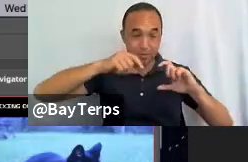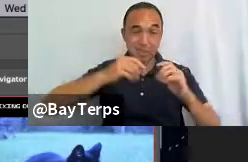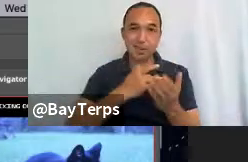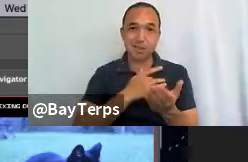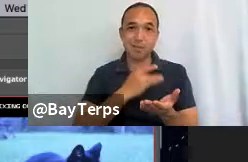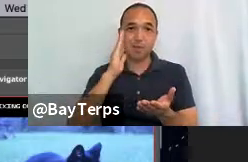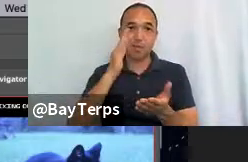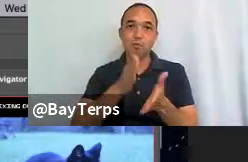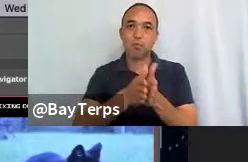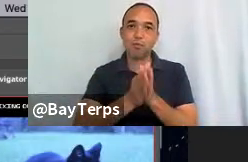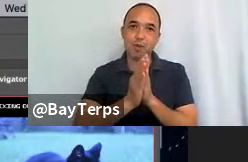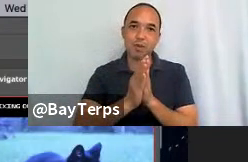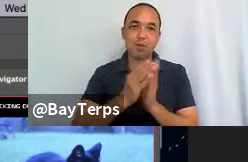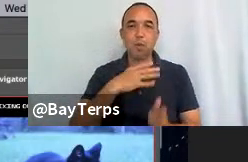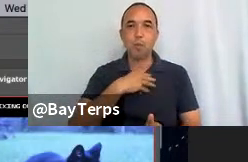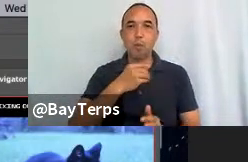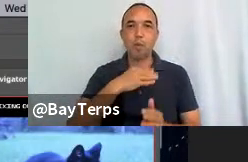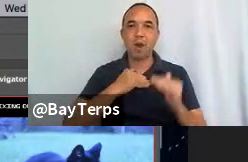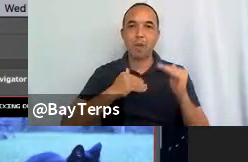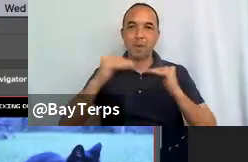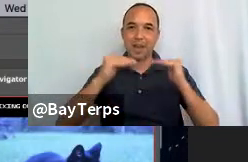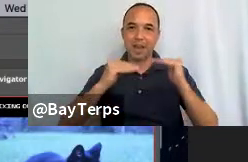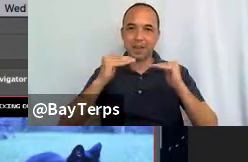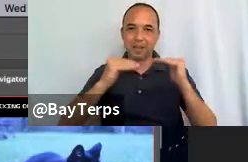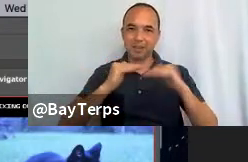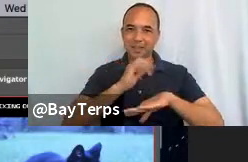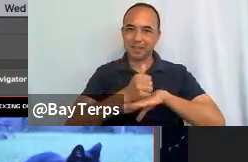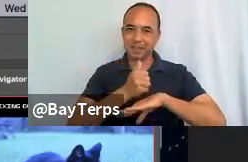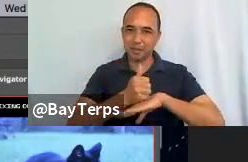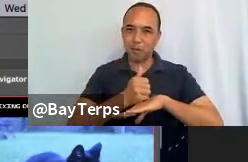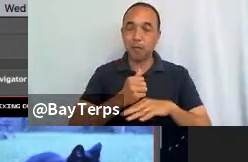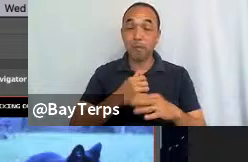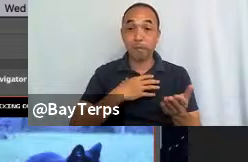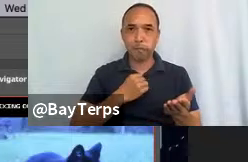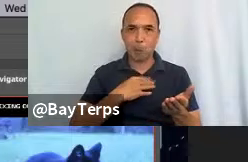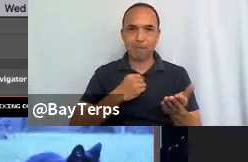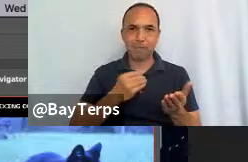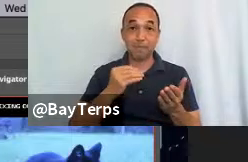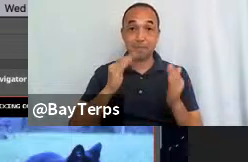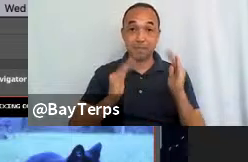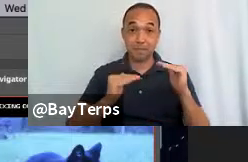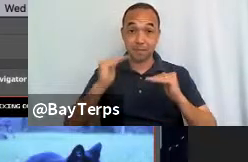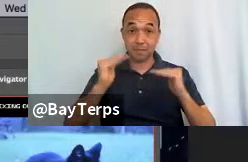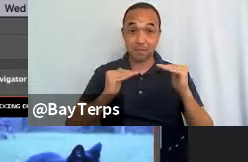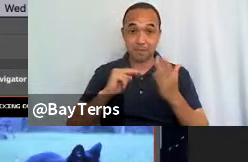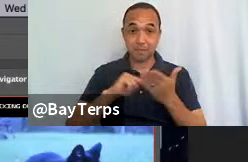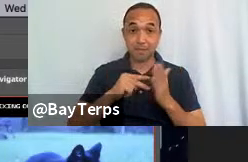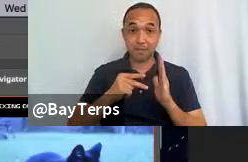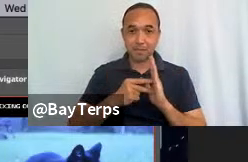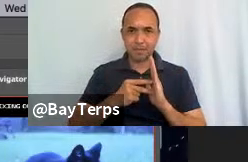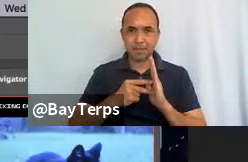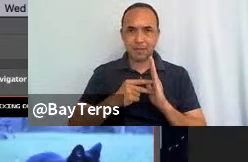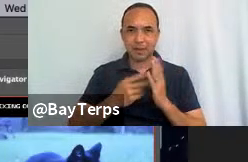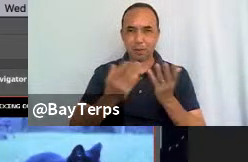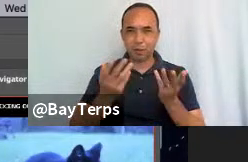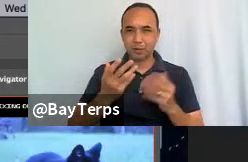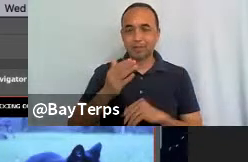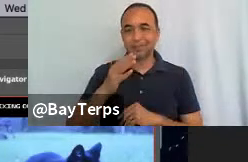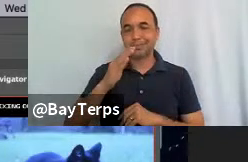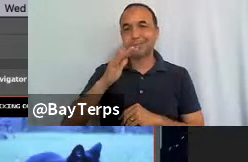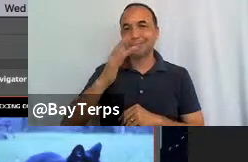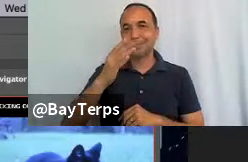balance setting. And white balance basically just means the camera needs to